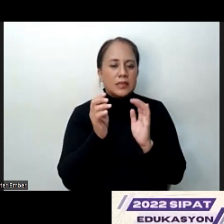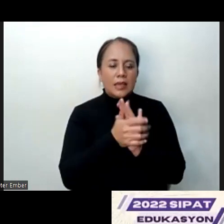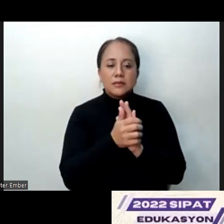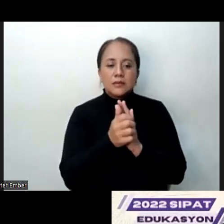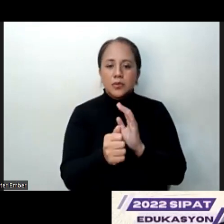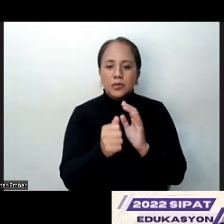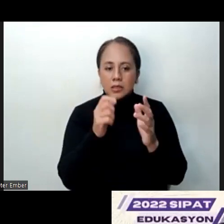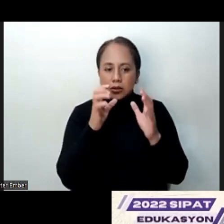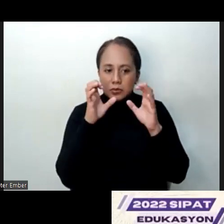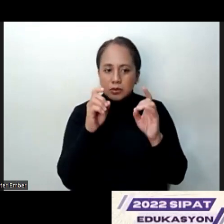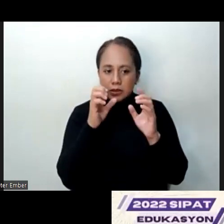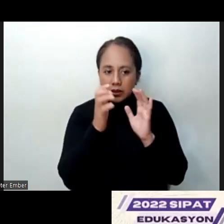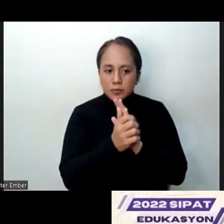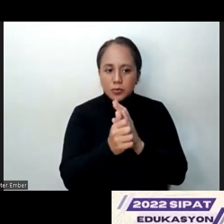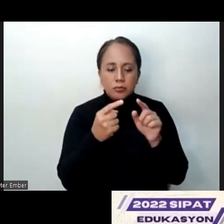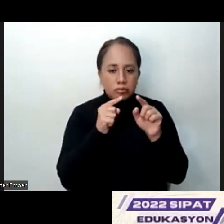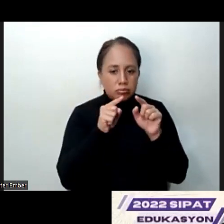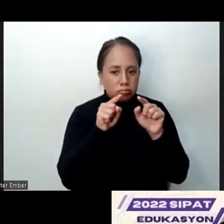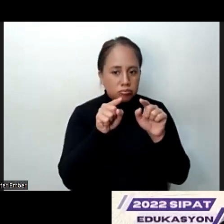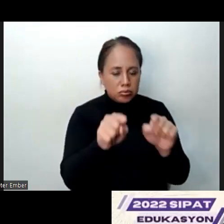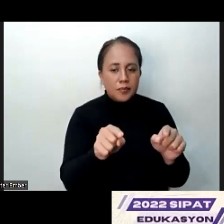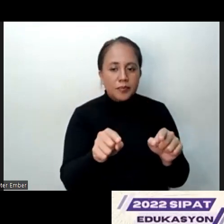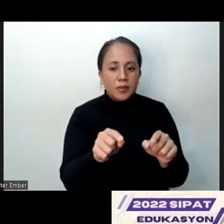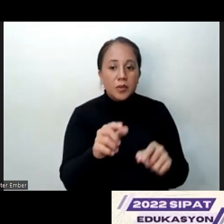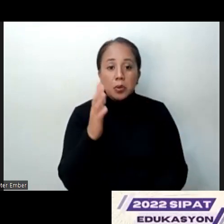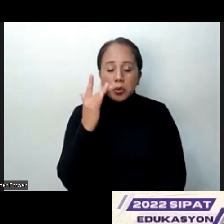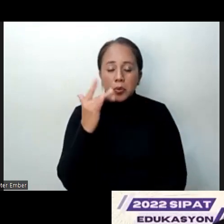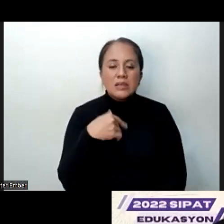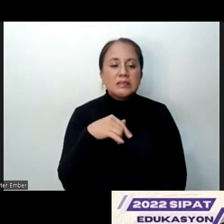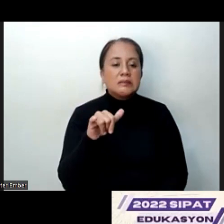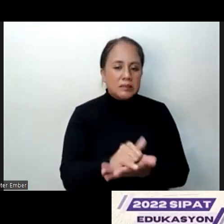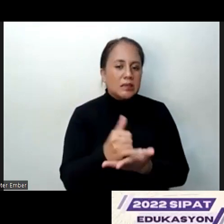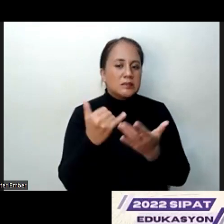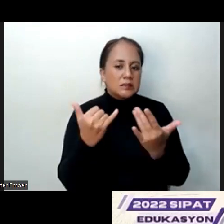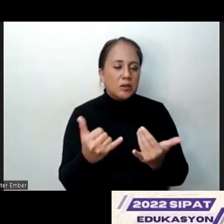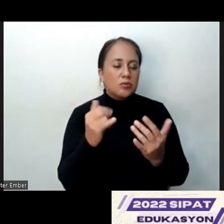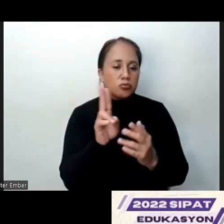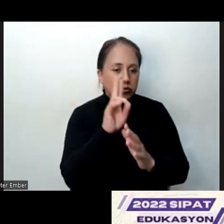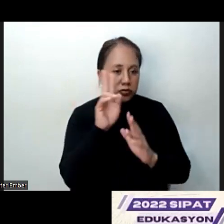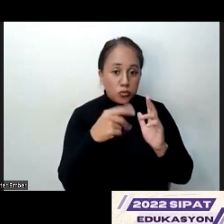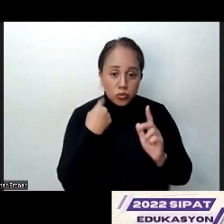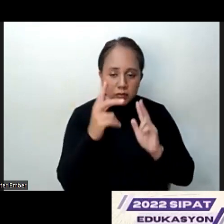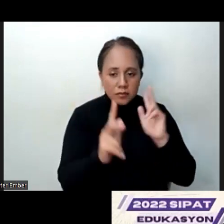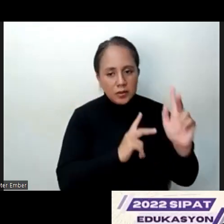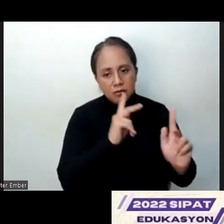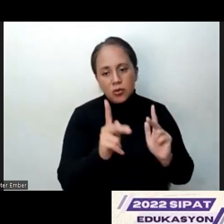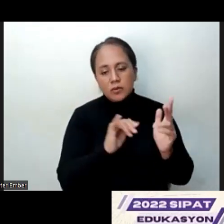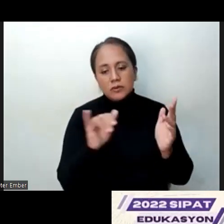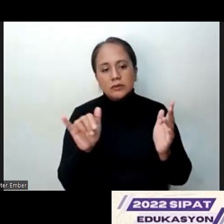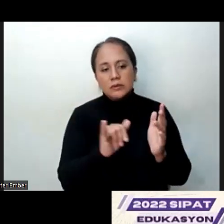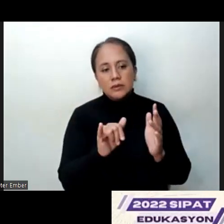experts, education experts sasabay doon. Parang kasi yun ang ginagamit ngayon ng mga tao, 'di ba? Parang yan yung